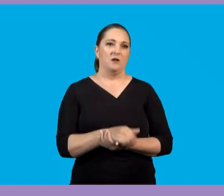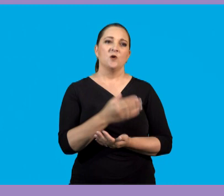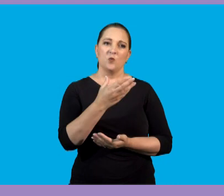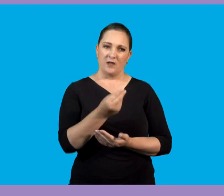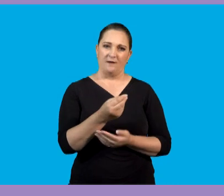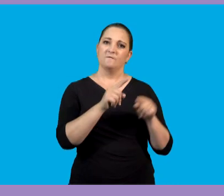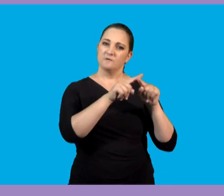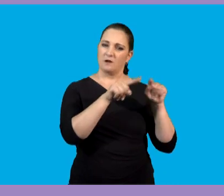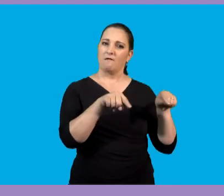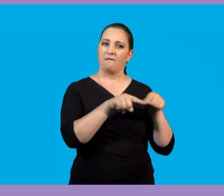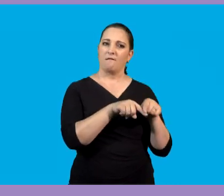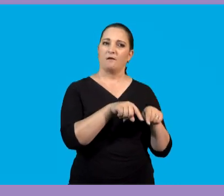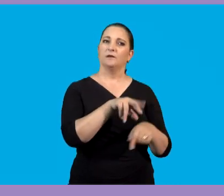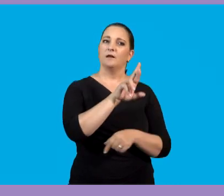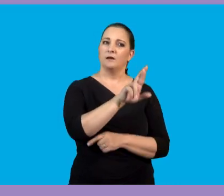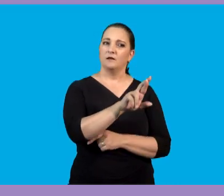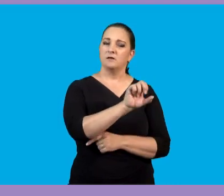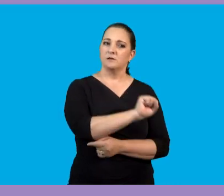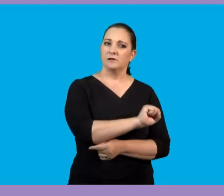have triangle